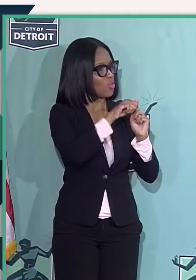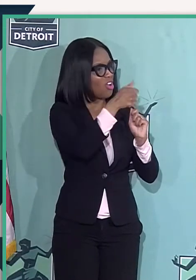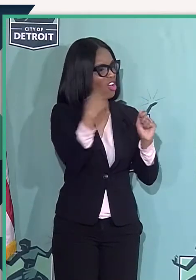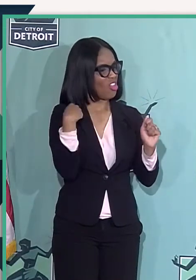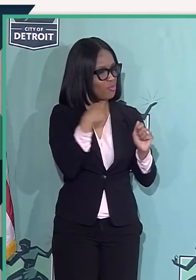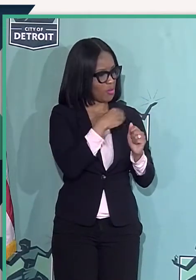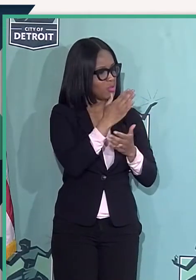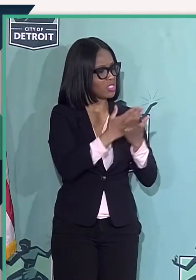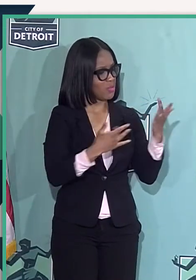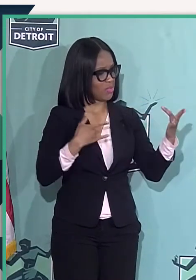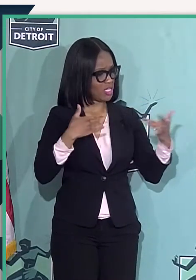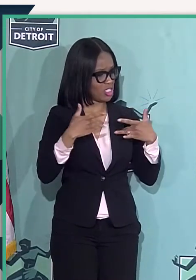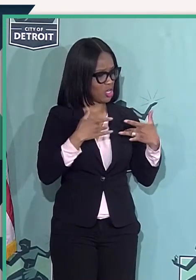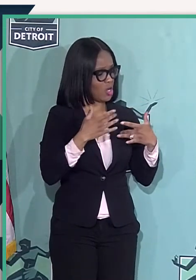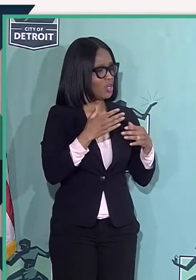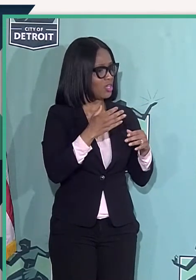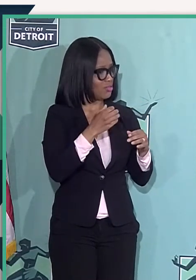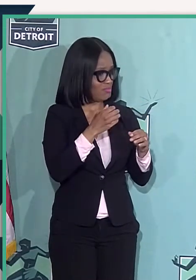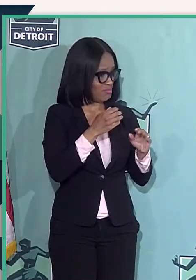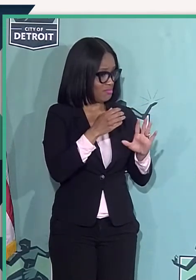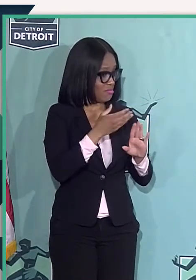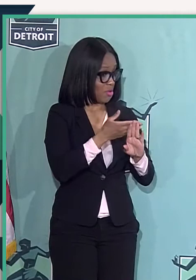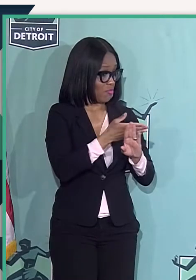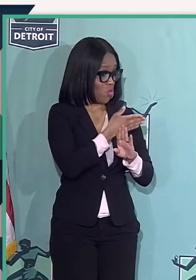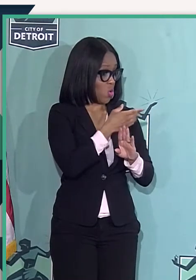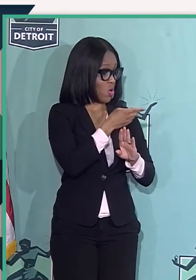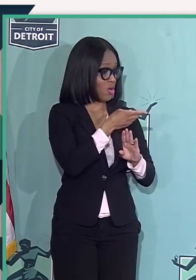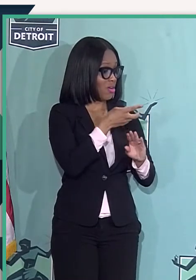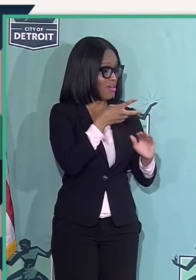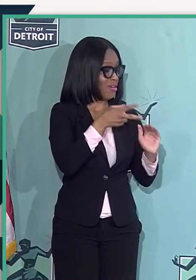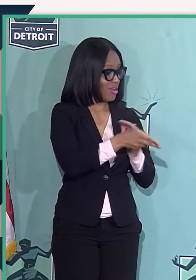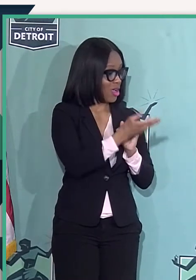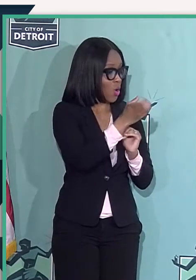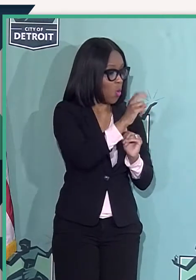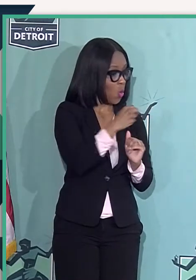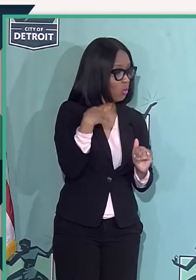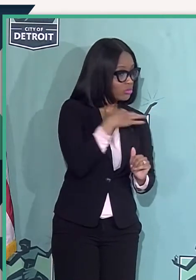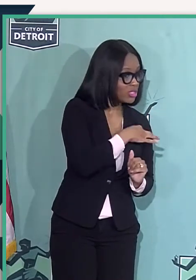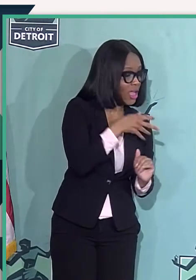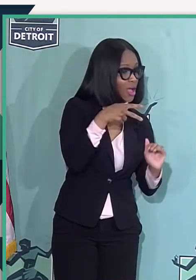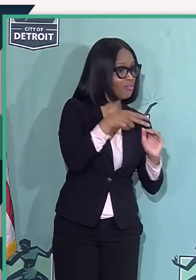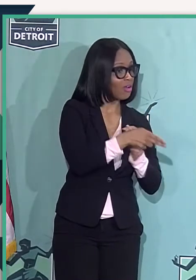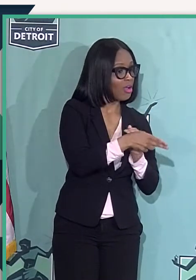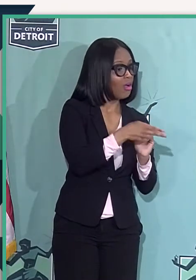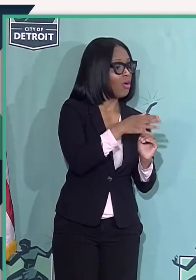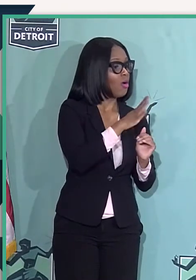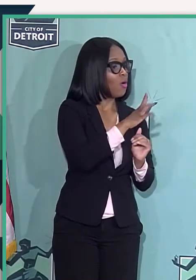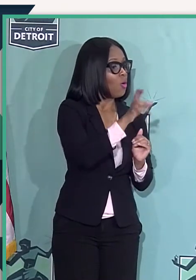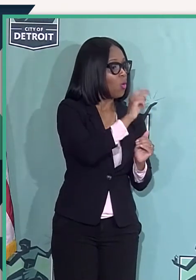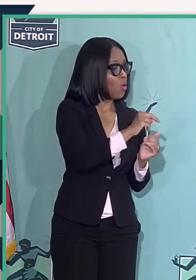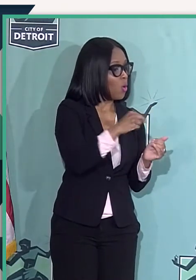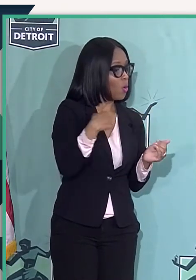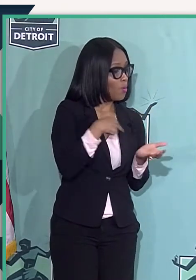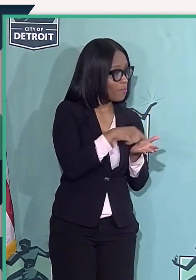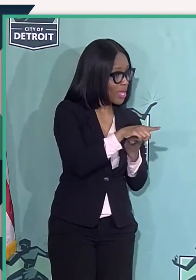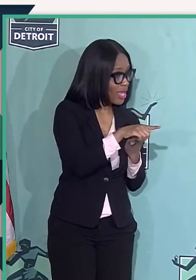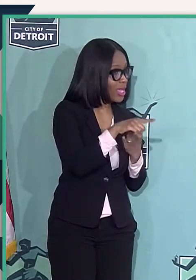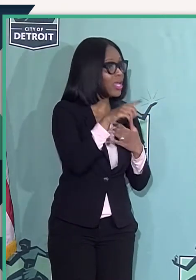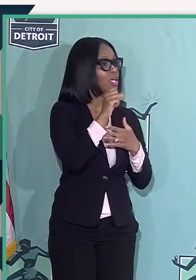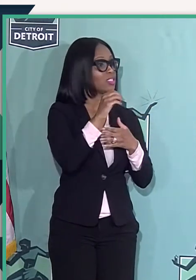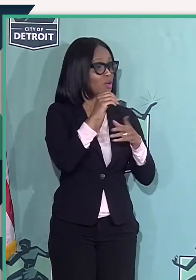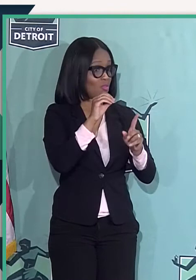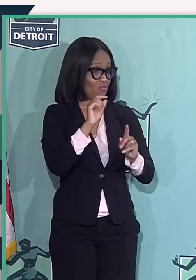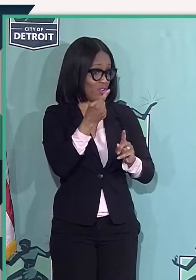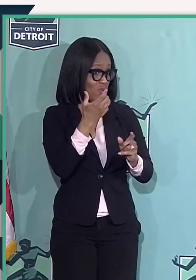concerns before they would support cutting their own staff and pay that the mayor's office and other city departments, executive